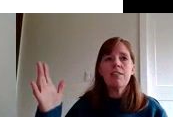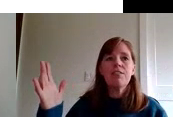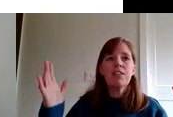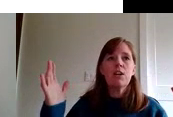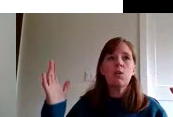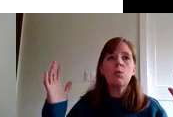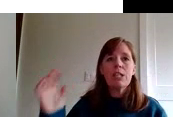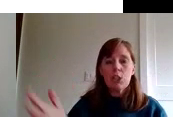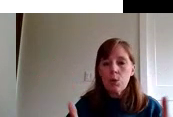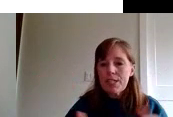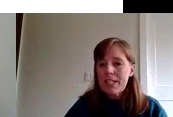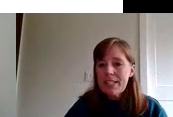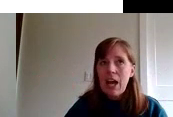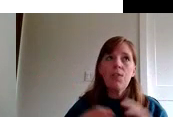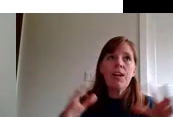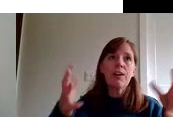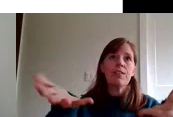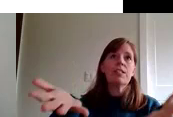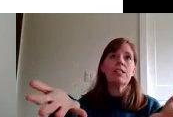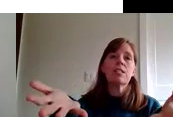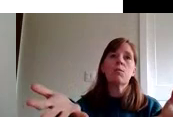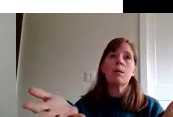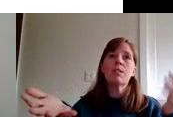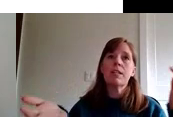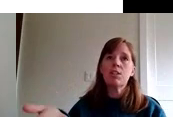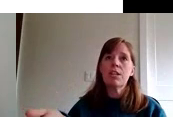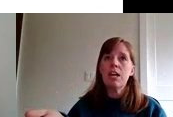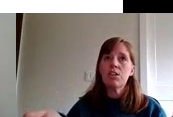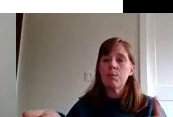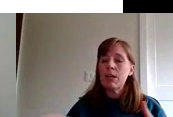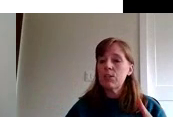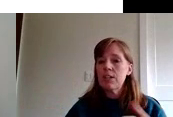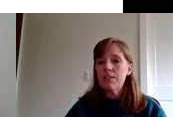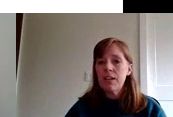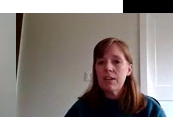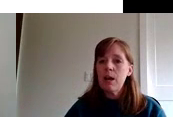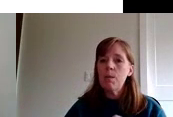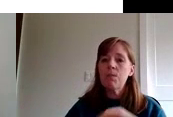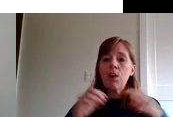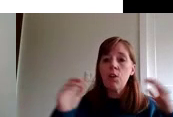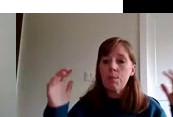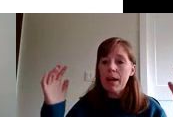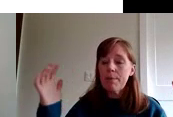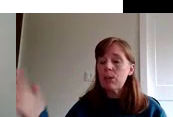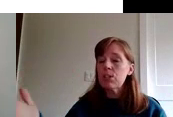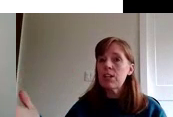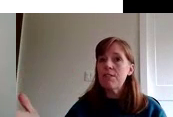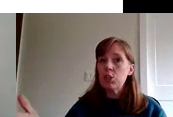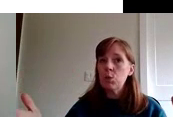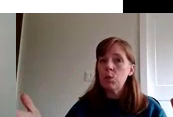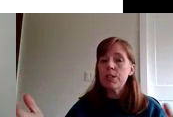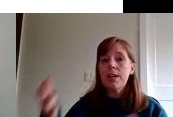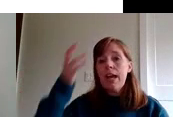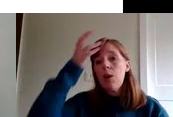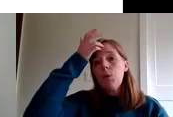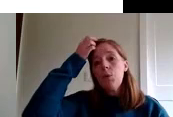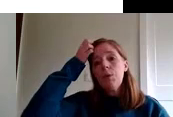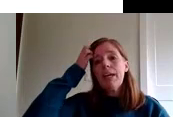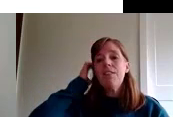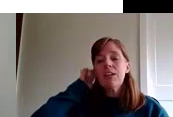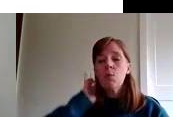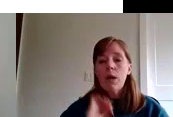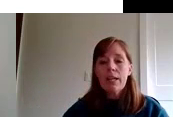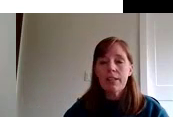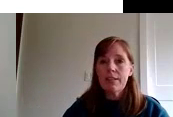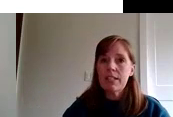there's a lot of resources out there, and this is the website education.microsoft.com for all the Microsoft tools. And